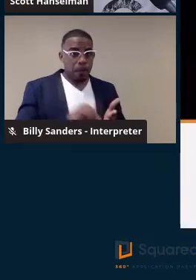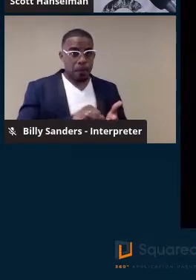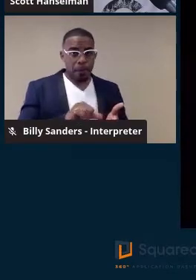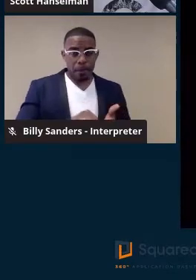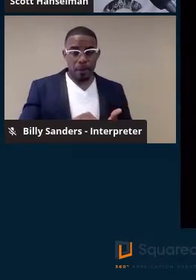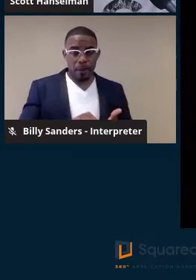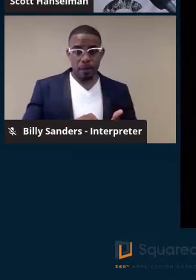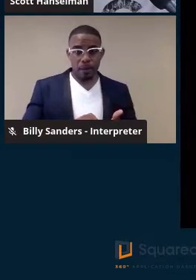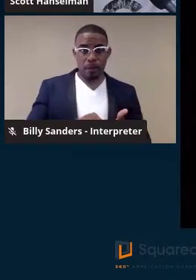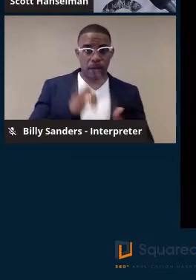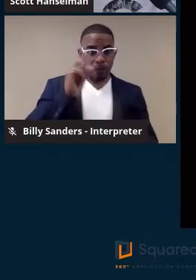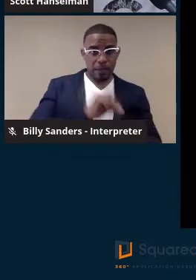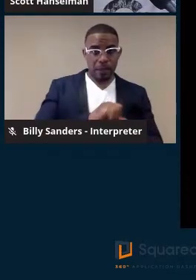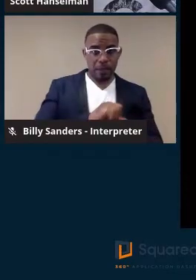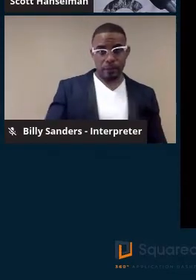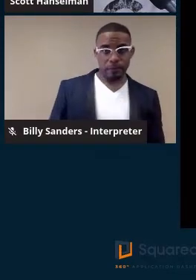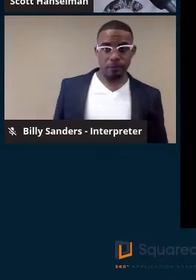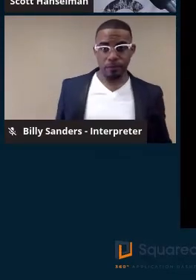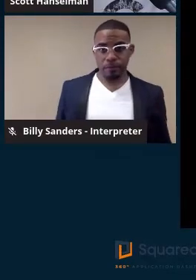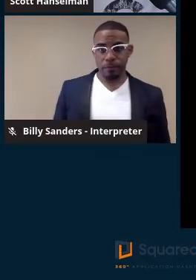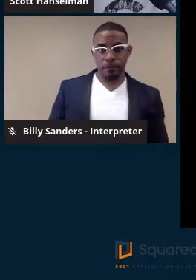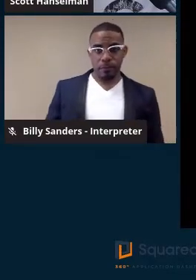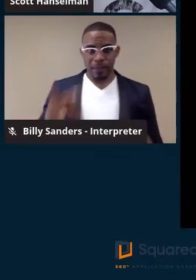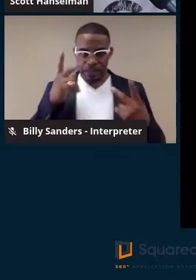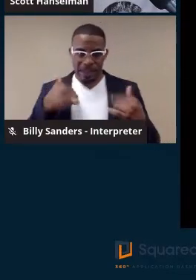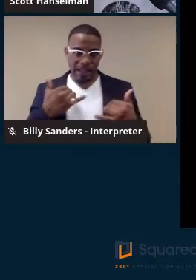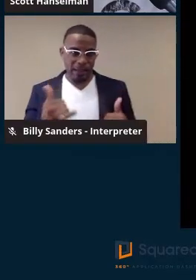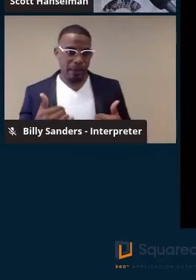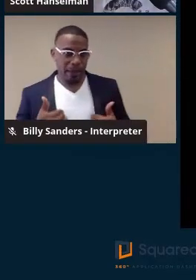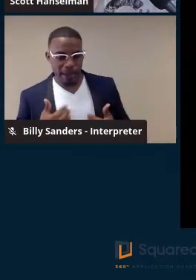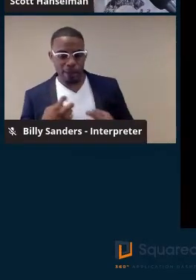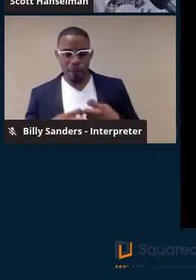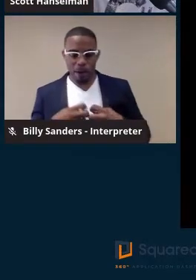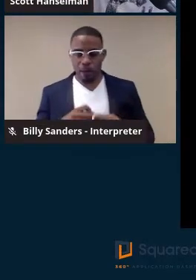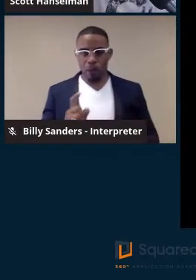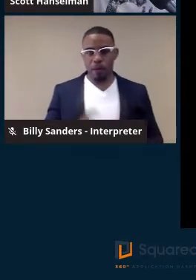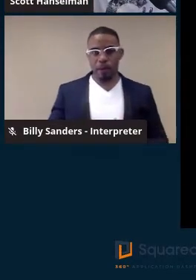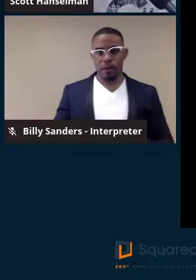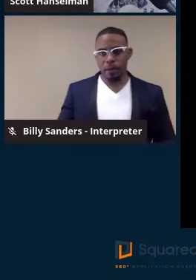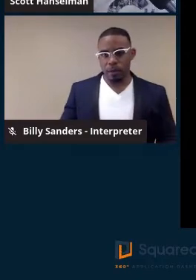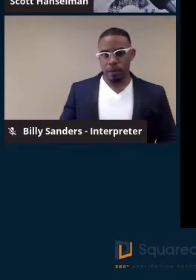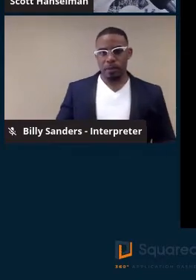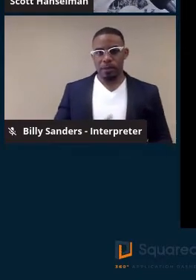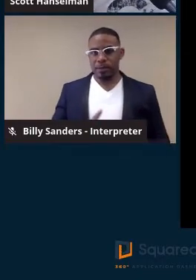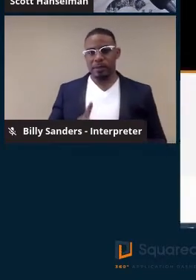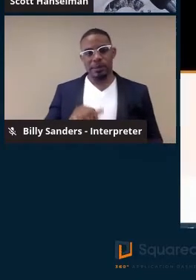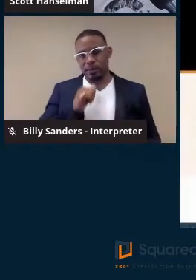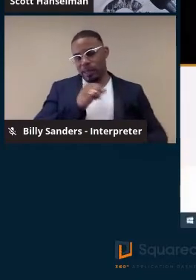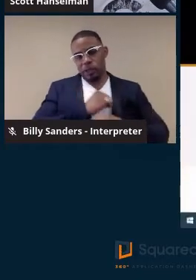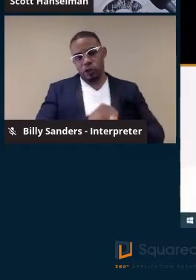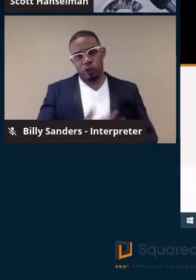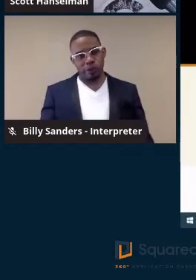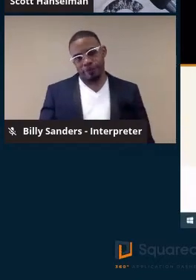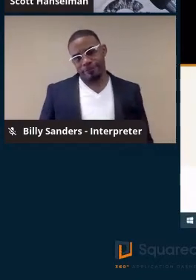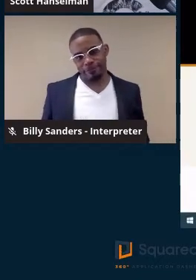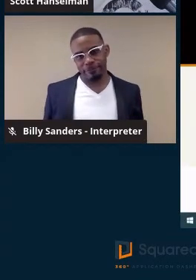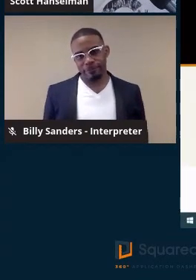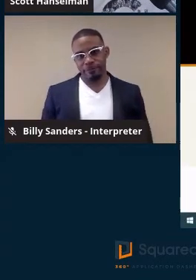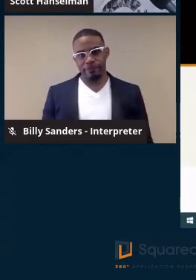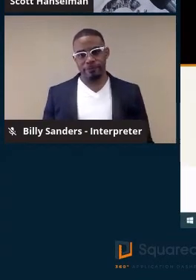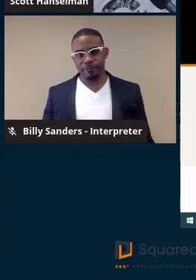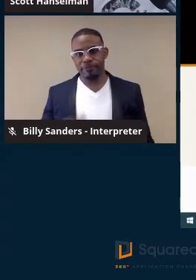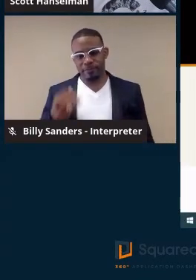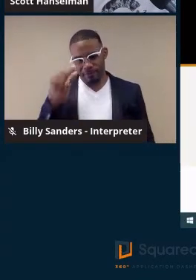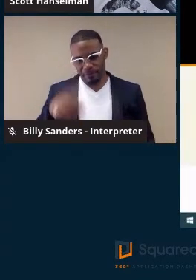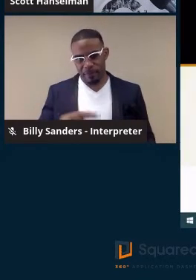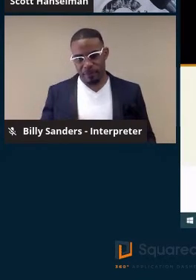for staging. But you can see I still have a few problems where it says not secure, right? So I need to think